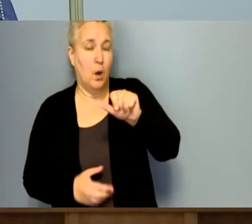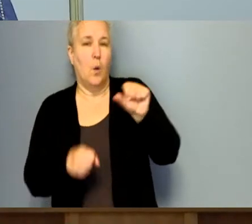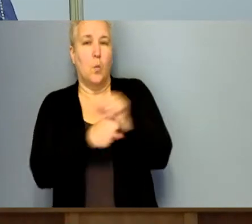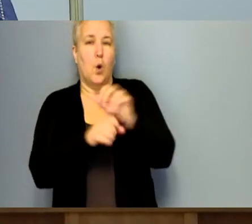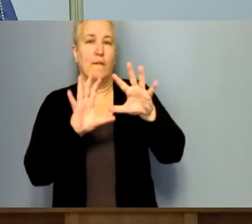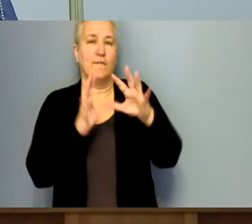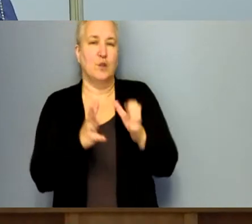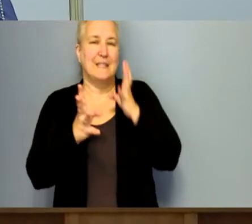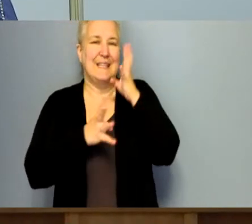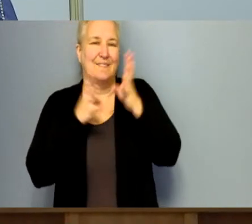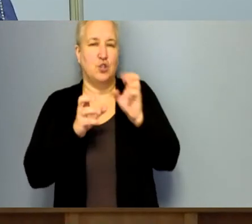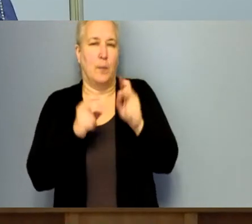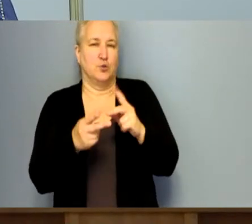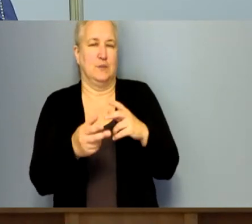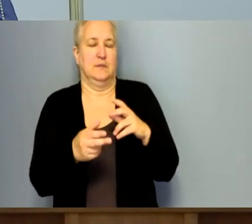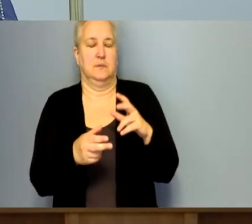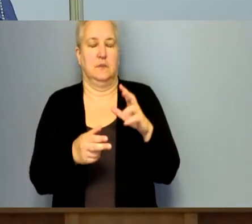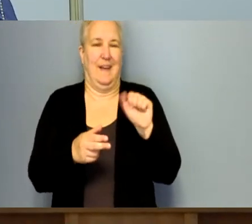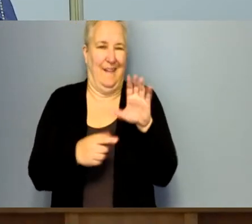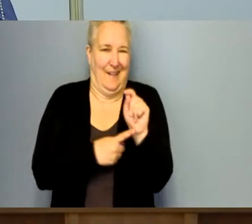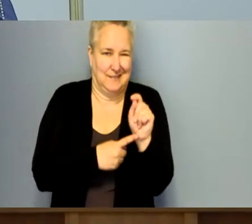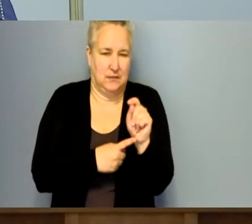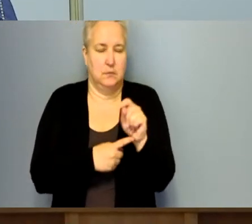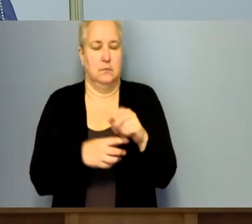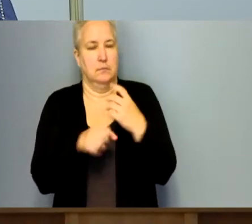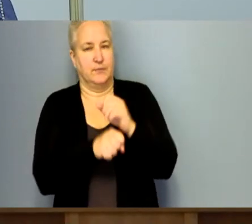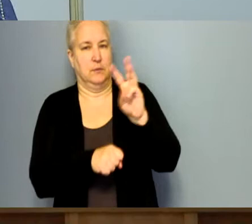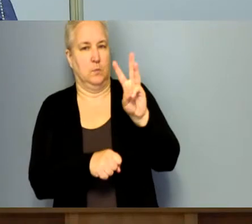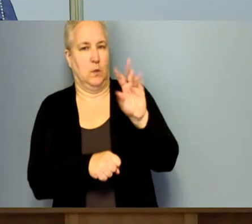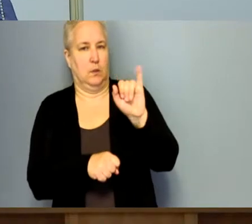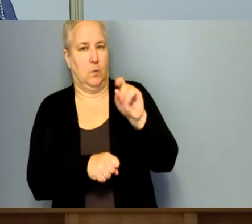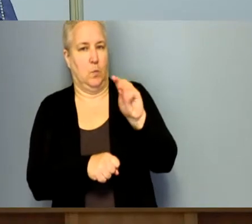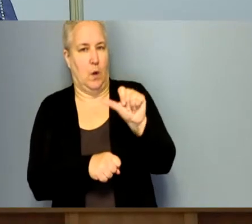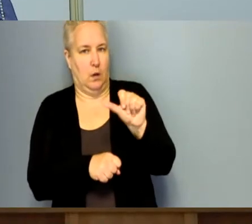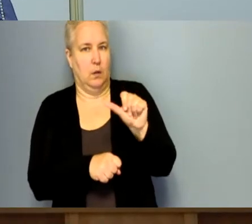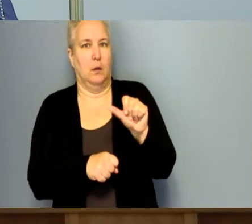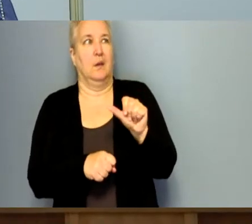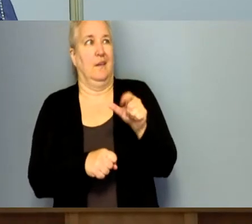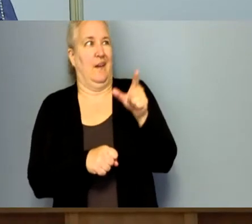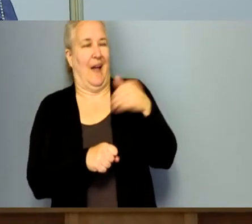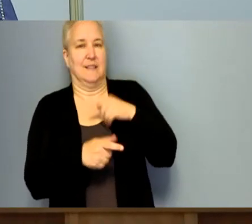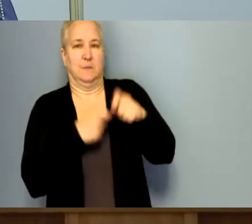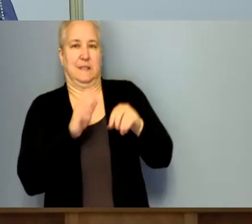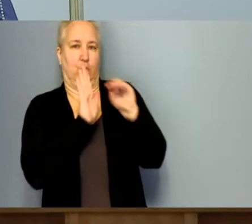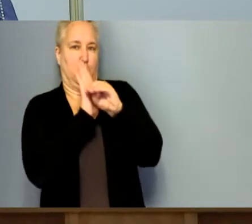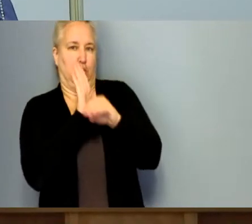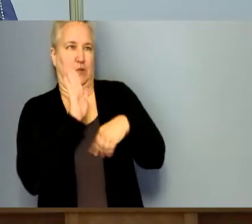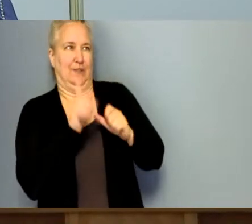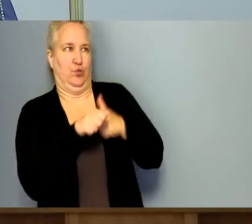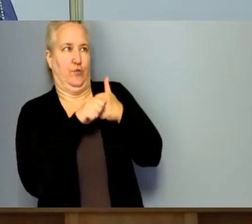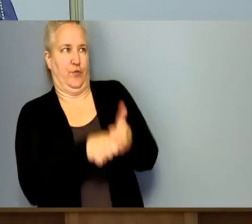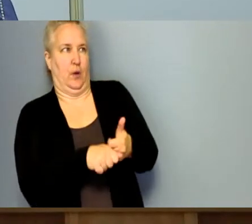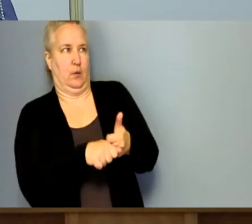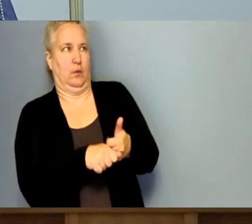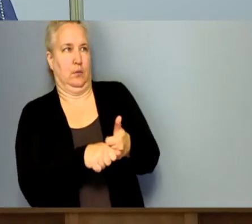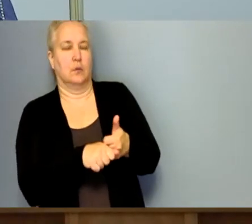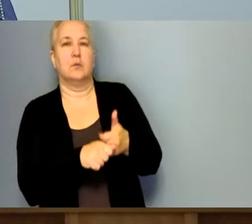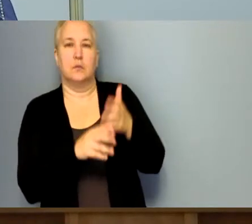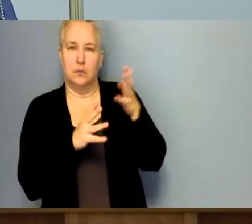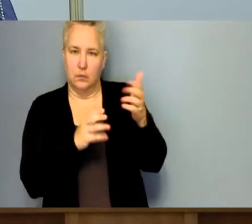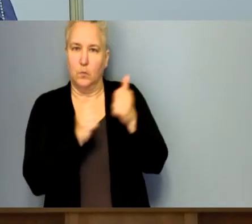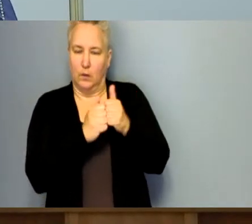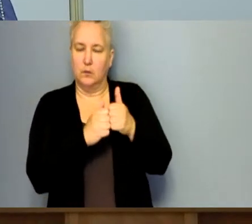grant is, there is a very, very specific list of things we need to do through Workforce and Economic Development and the